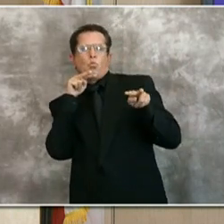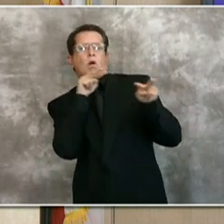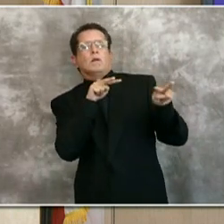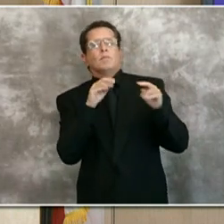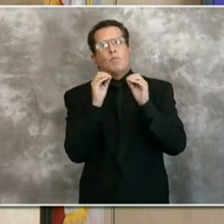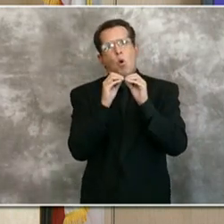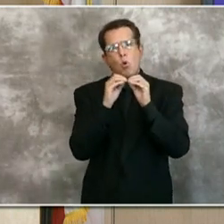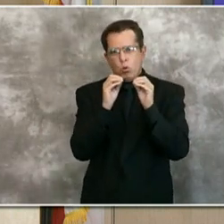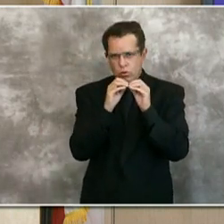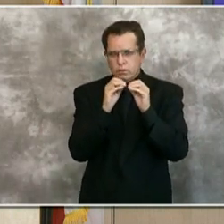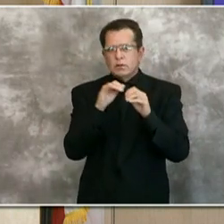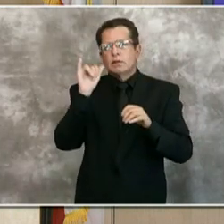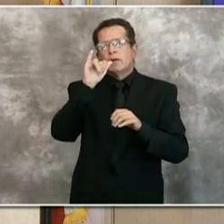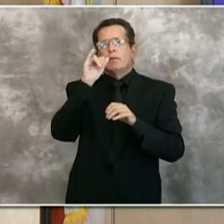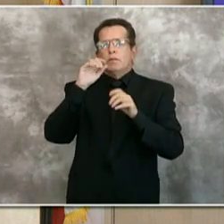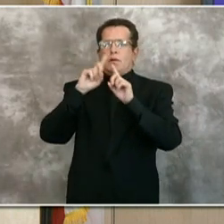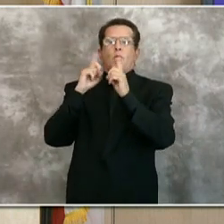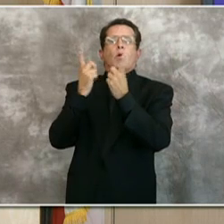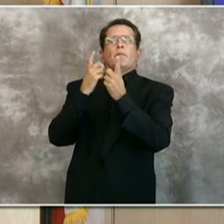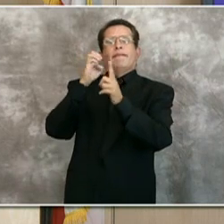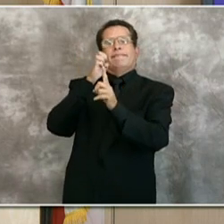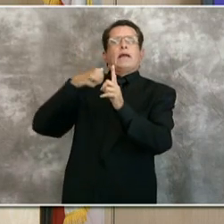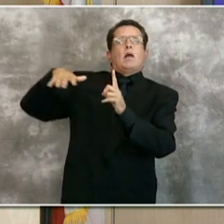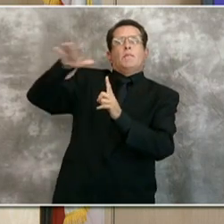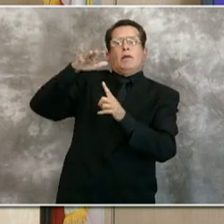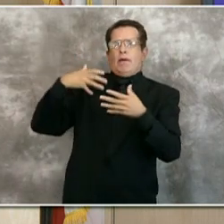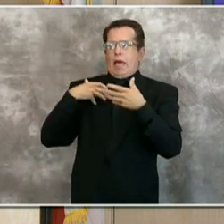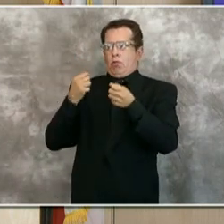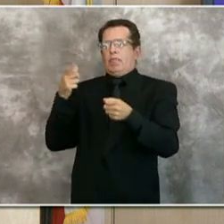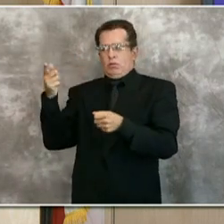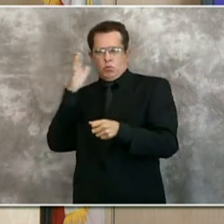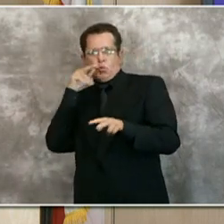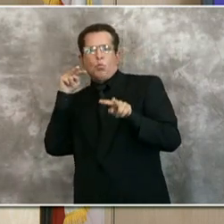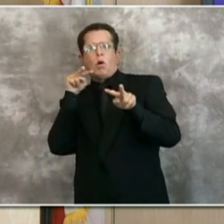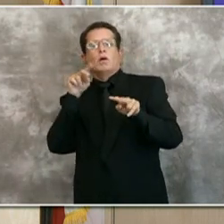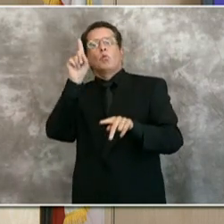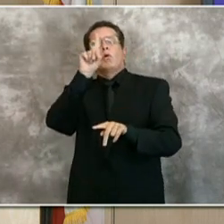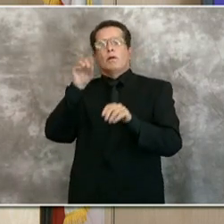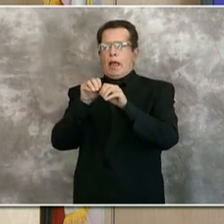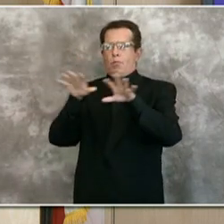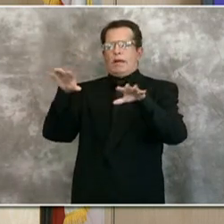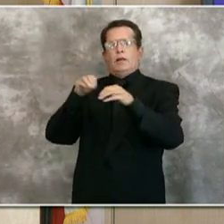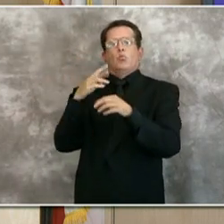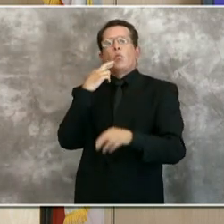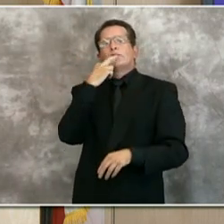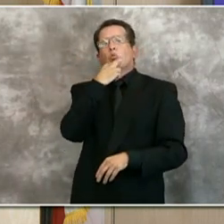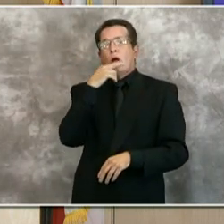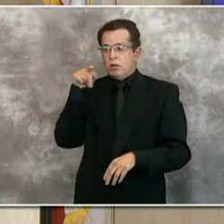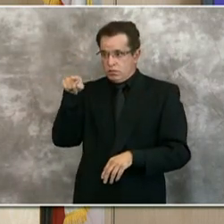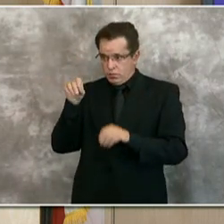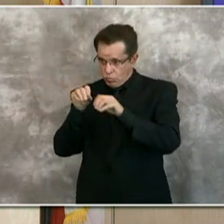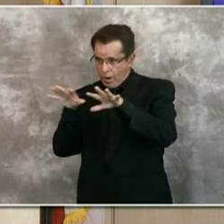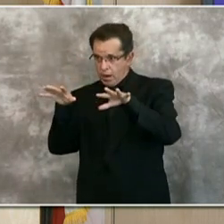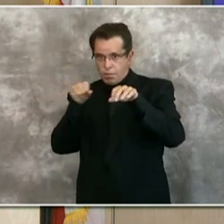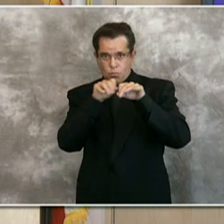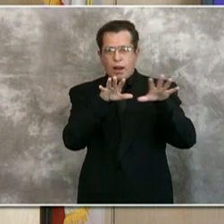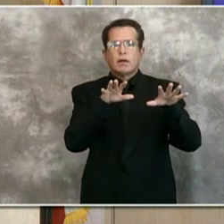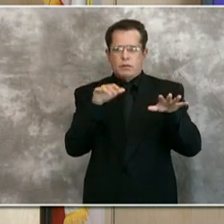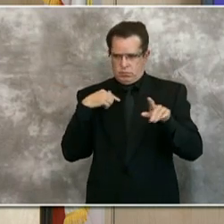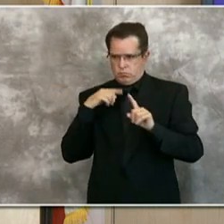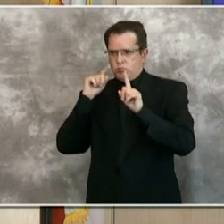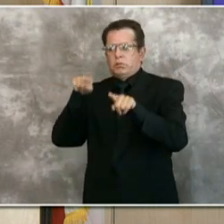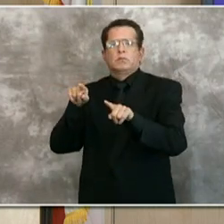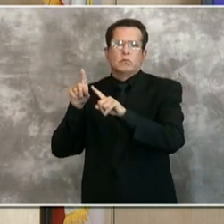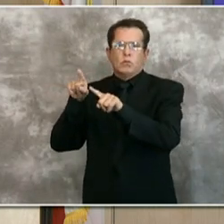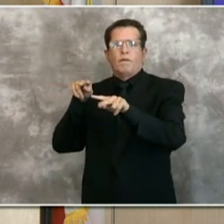Meanwhile, our Department of Environmental Health has been following up on outbreaks at restaurants. Outbreaks that don't involve restaurants